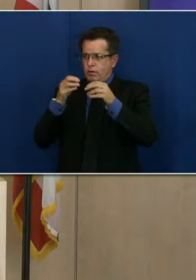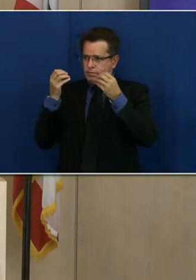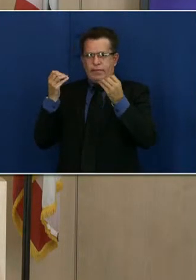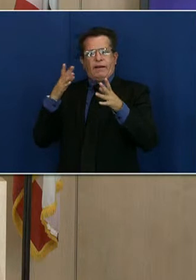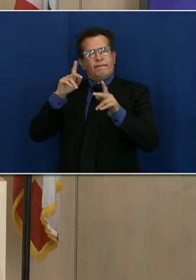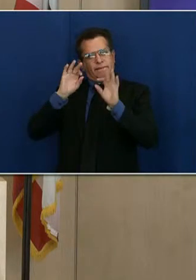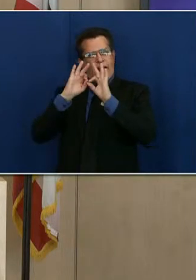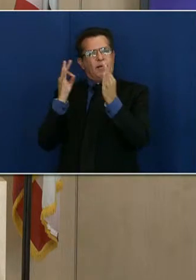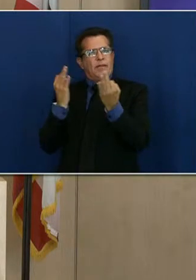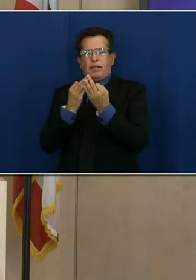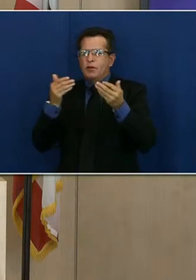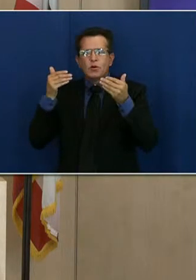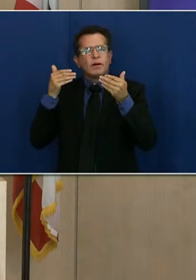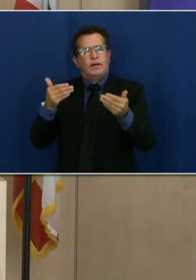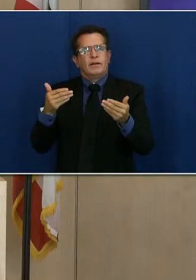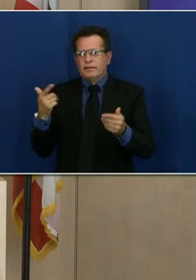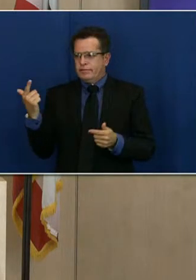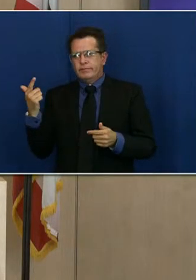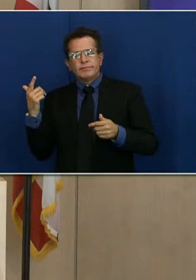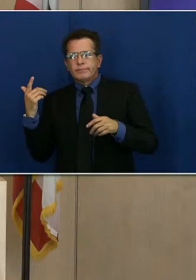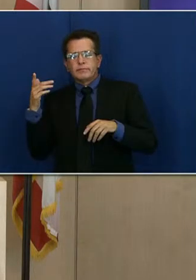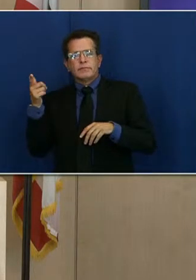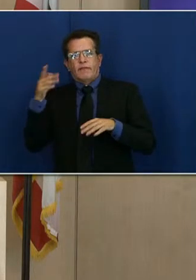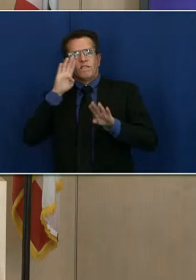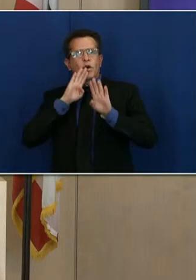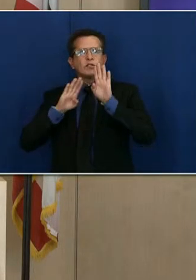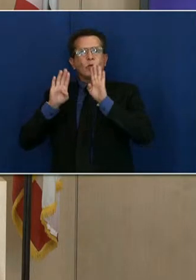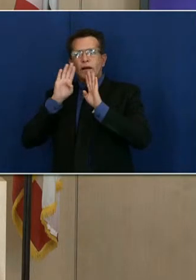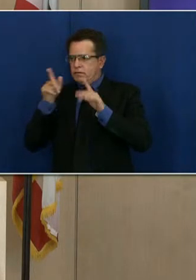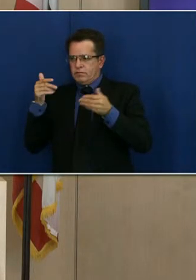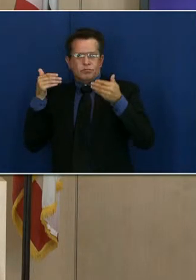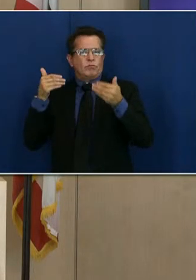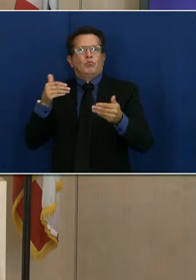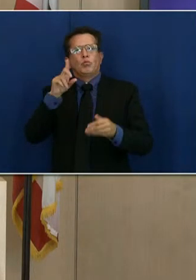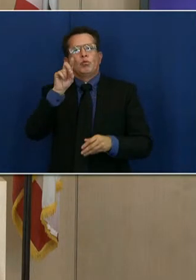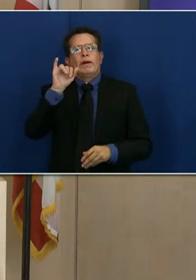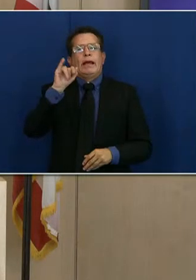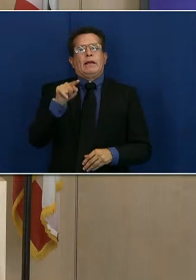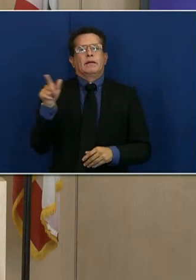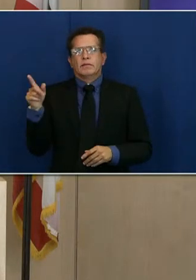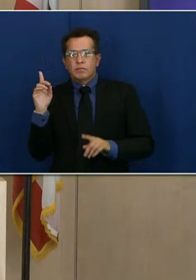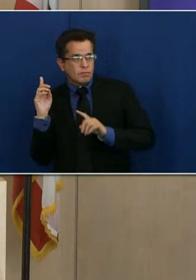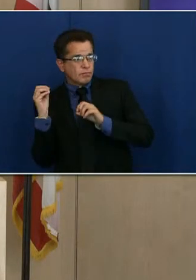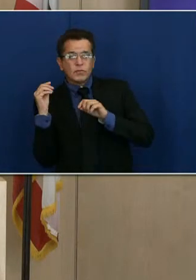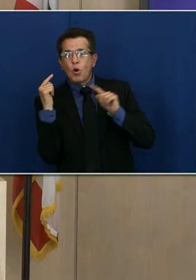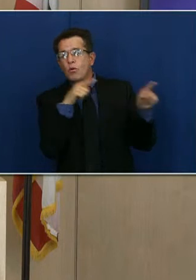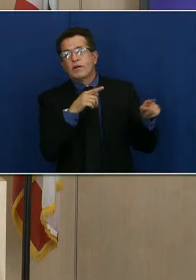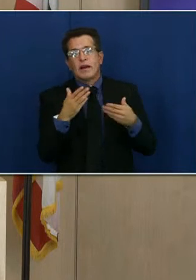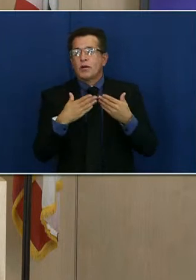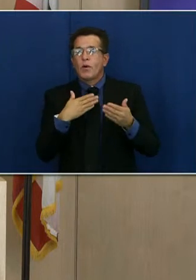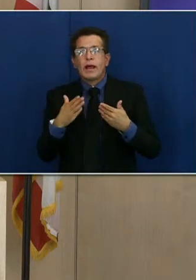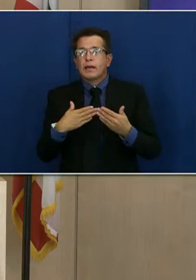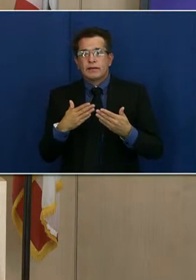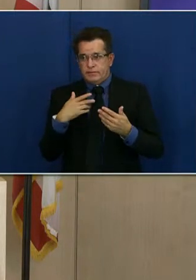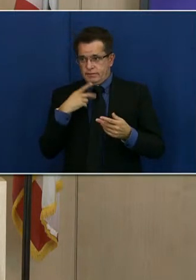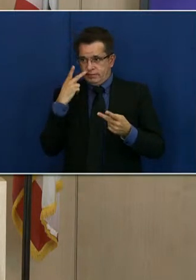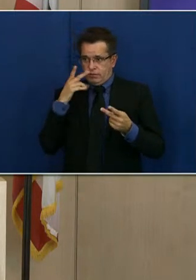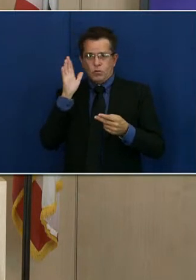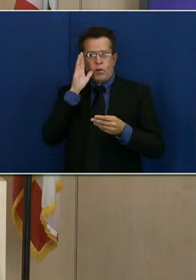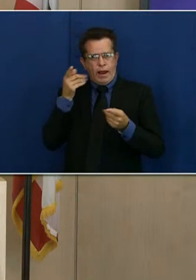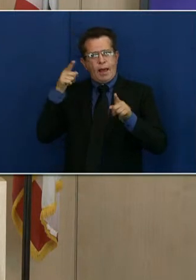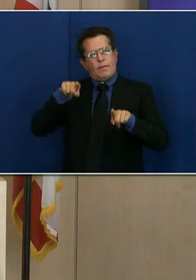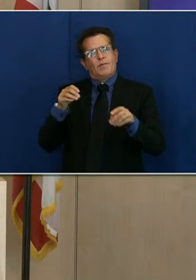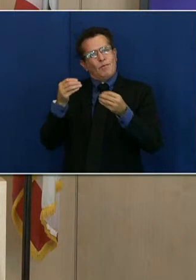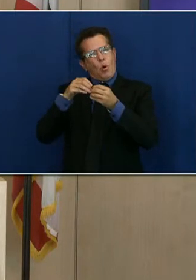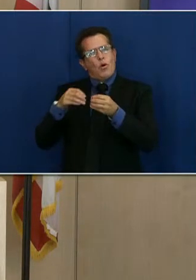breaking, and they're taking part, and, frustrated families are doing this, and the consensus seems to be that it's going to be happening more